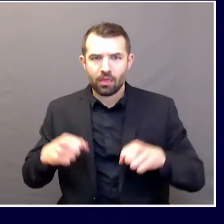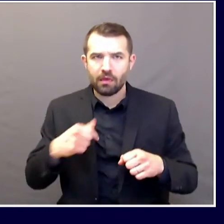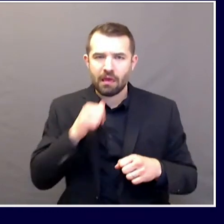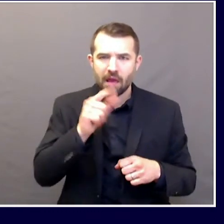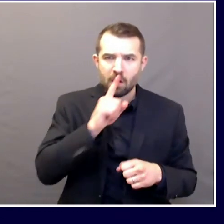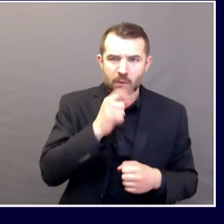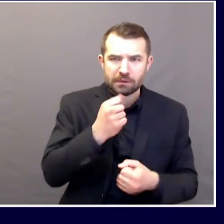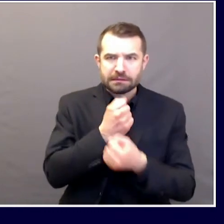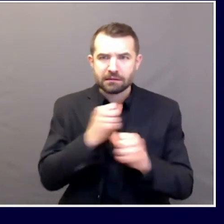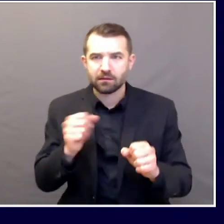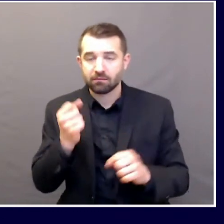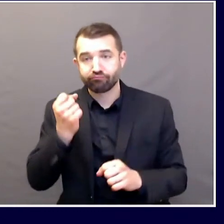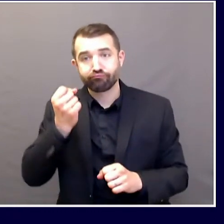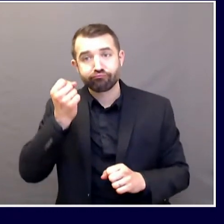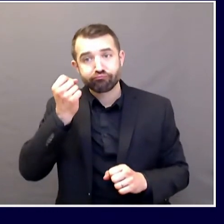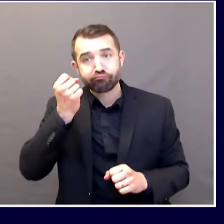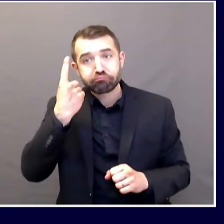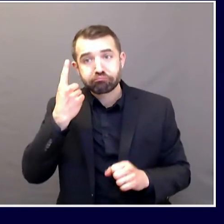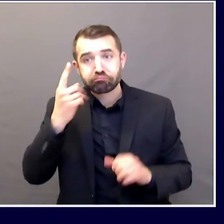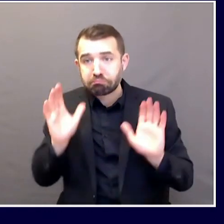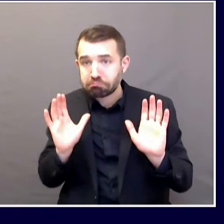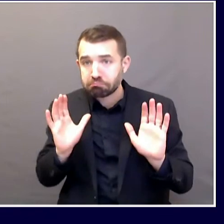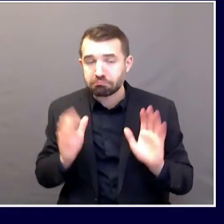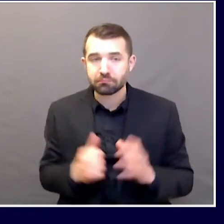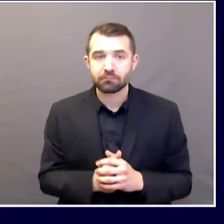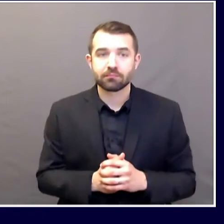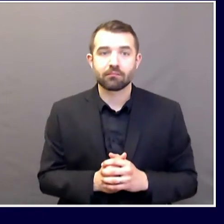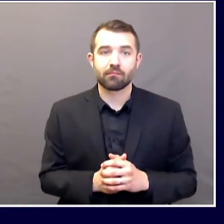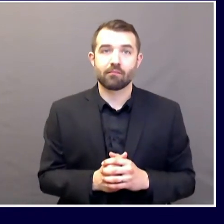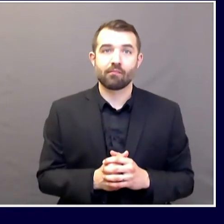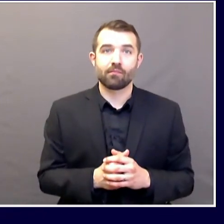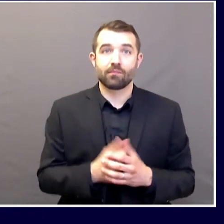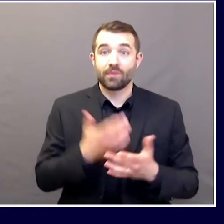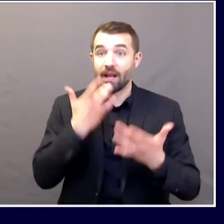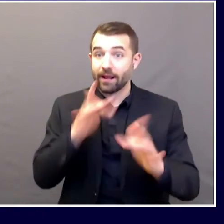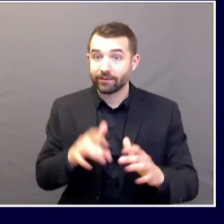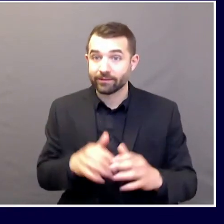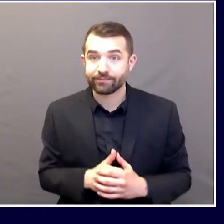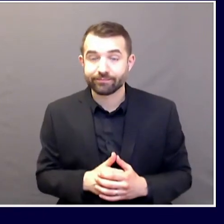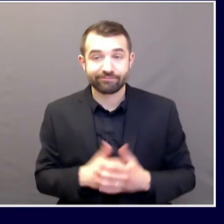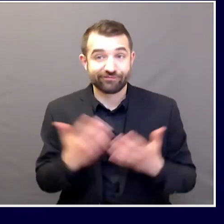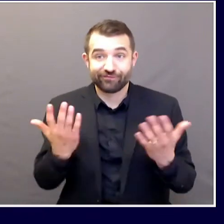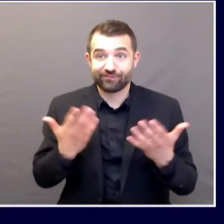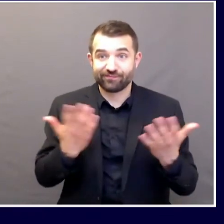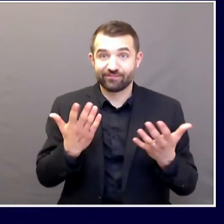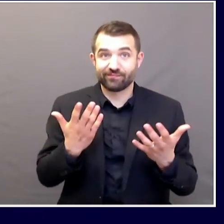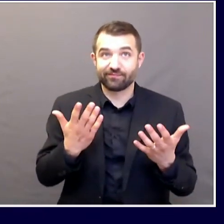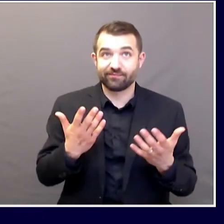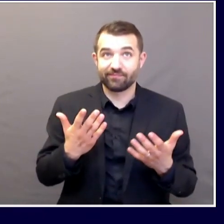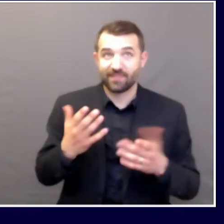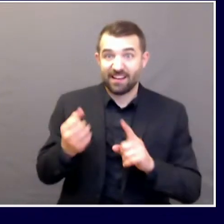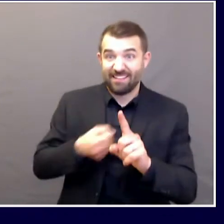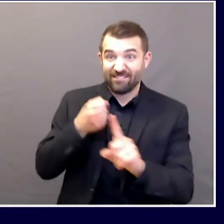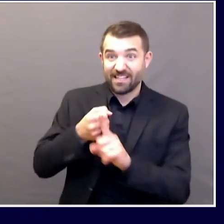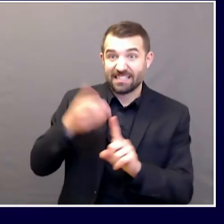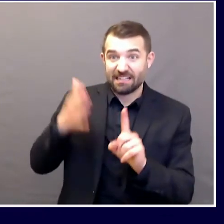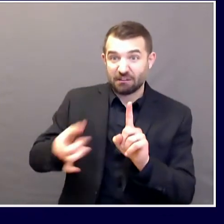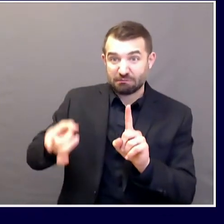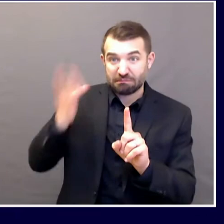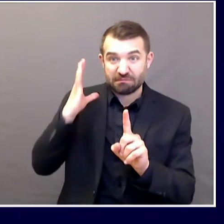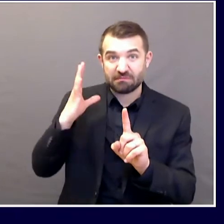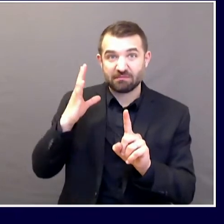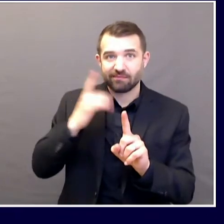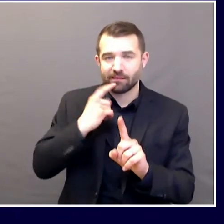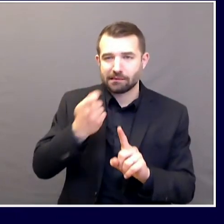you. Thankfully, the likelihood of severe side effects is vanishingly low. And when mild side